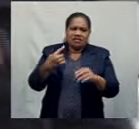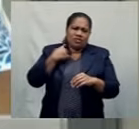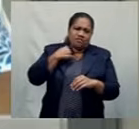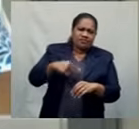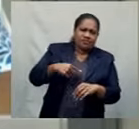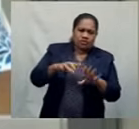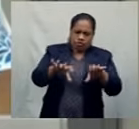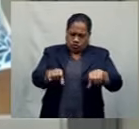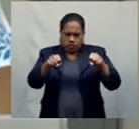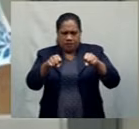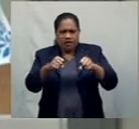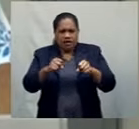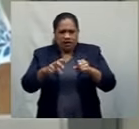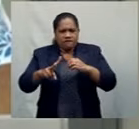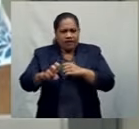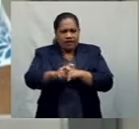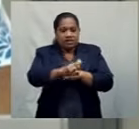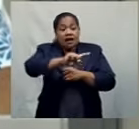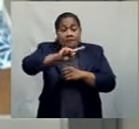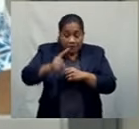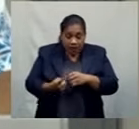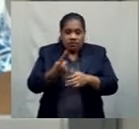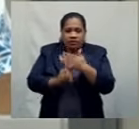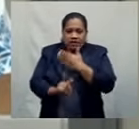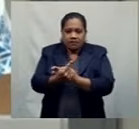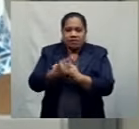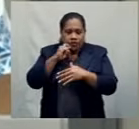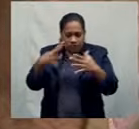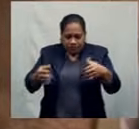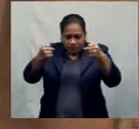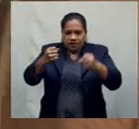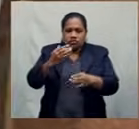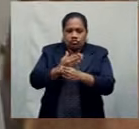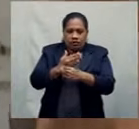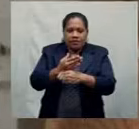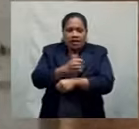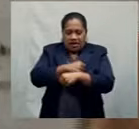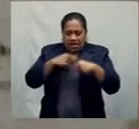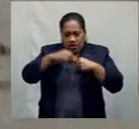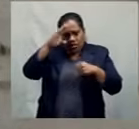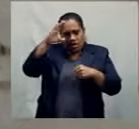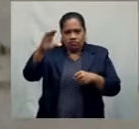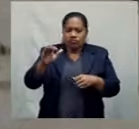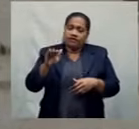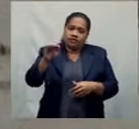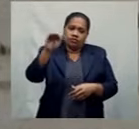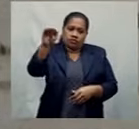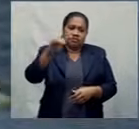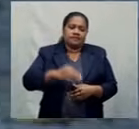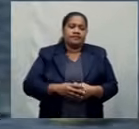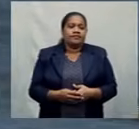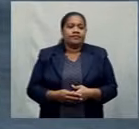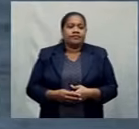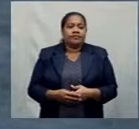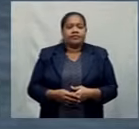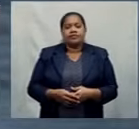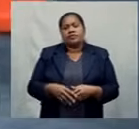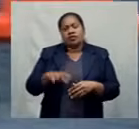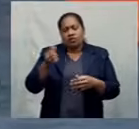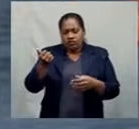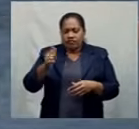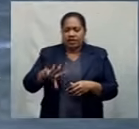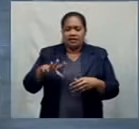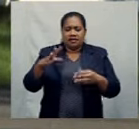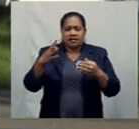but it would kill jobs and it would kill our country's future. COVID-safe measures currently being implemented have proven to